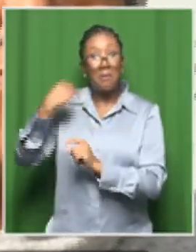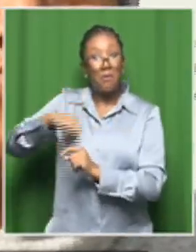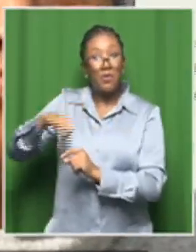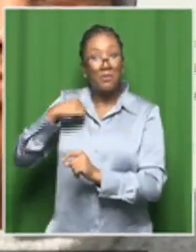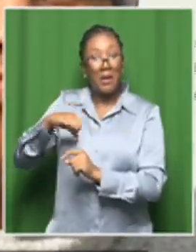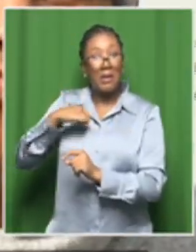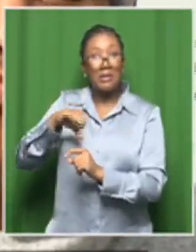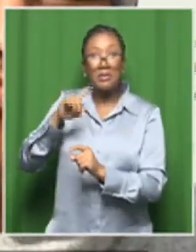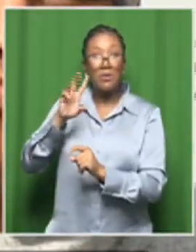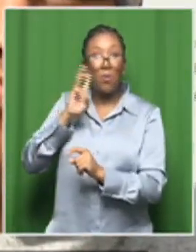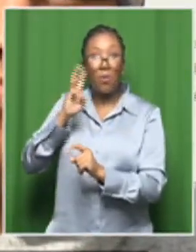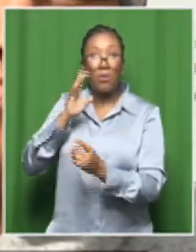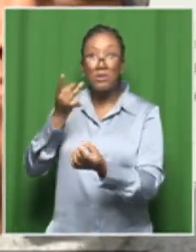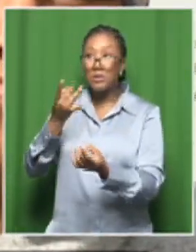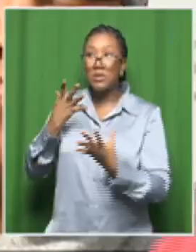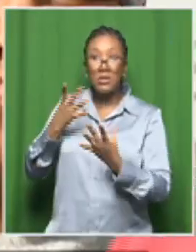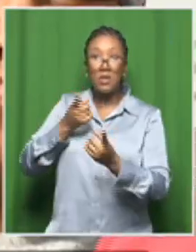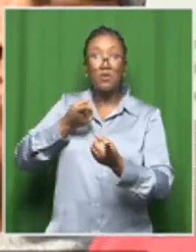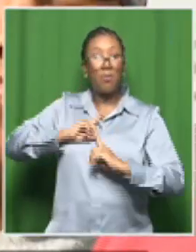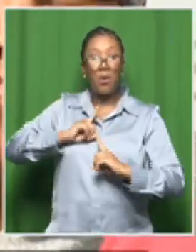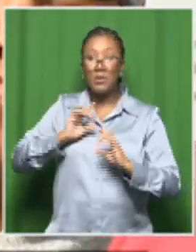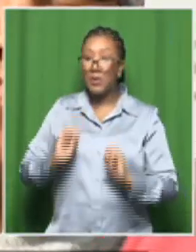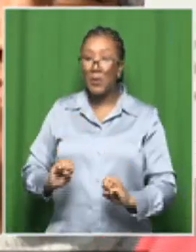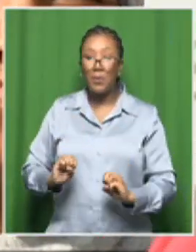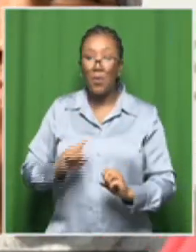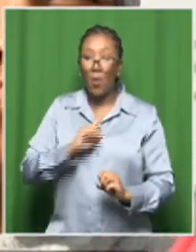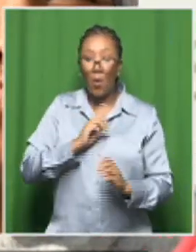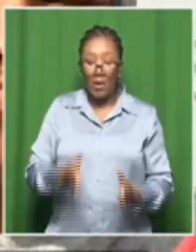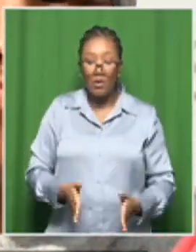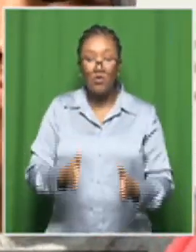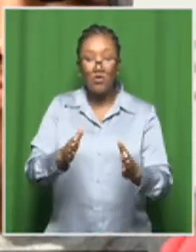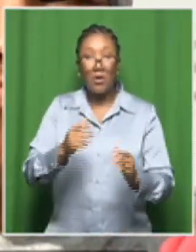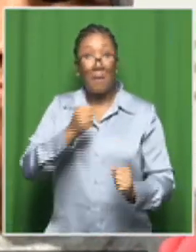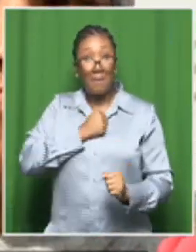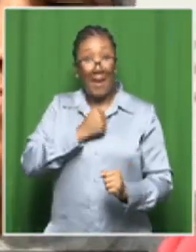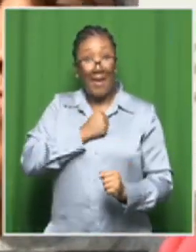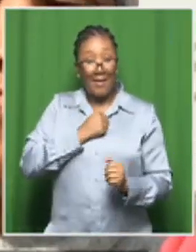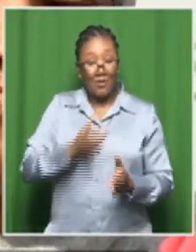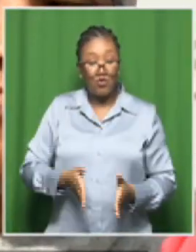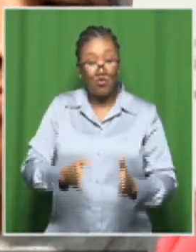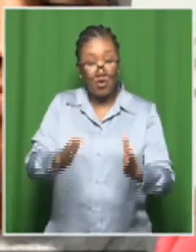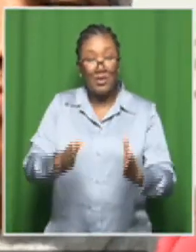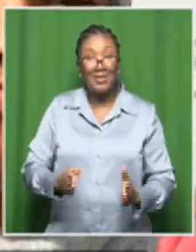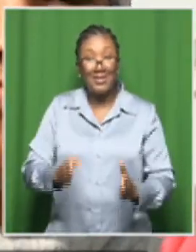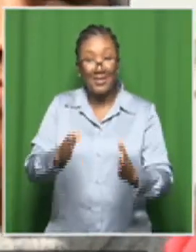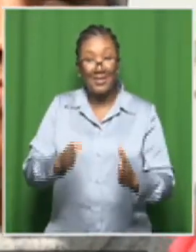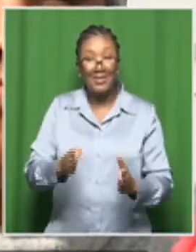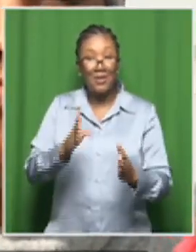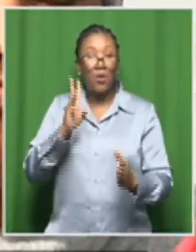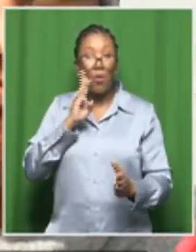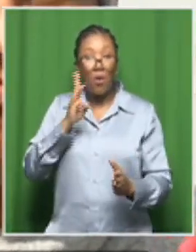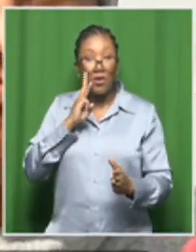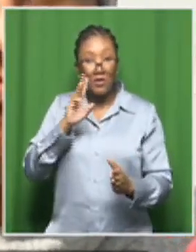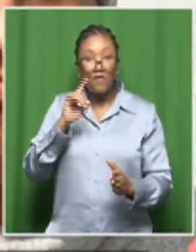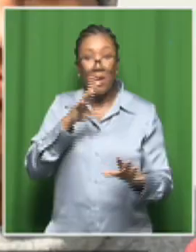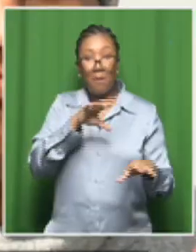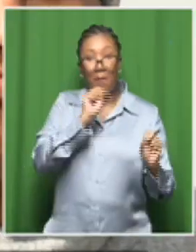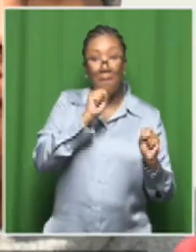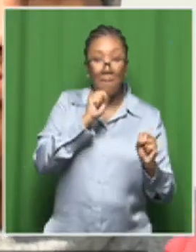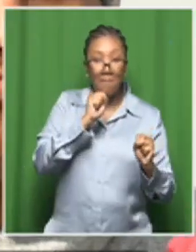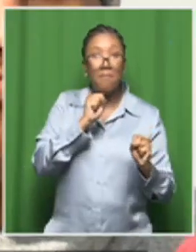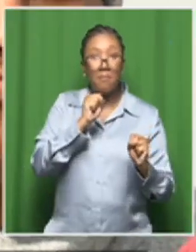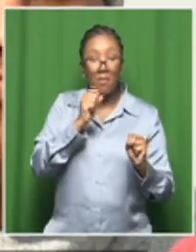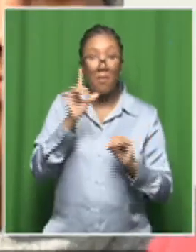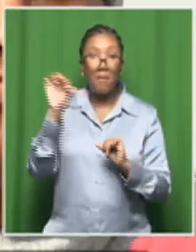odd streets don't have water. In fact, Irma, where I live on, is one of the streets where the water goes first and comes